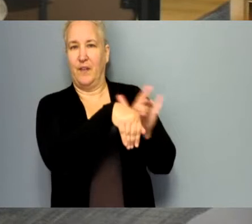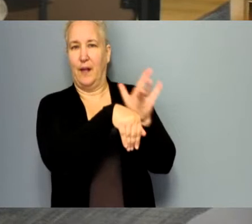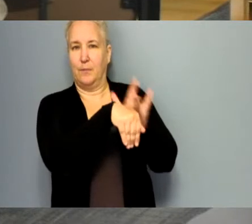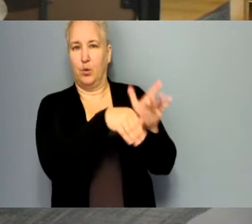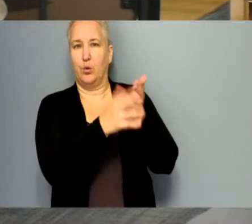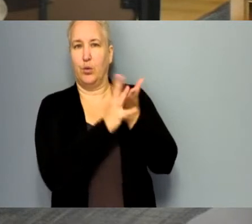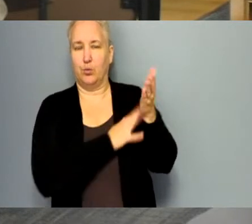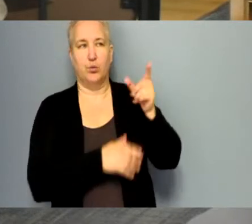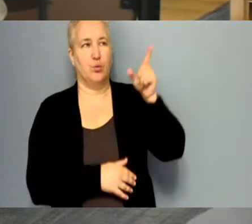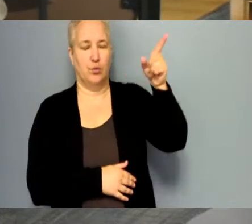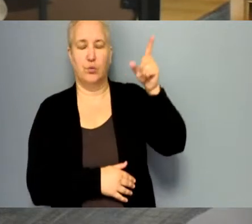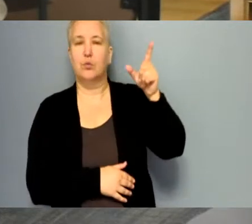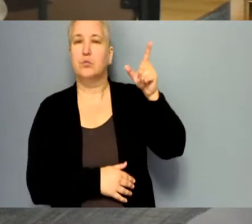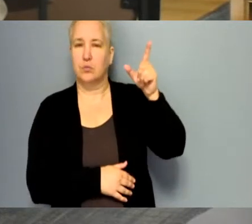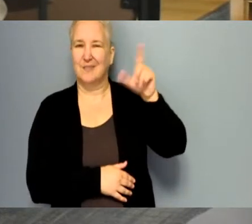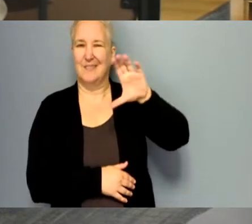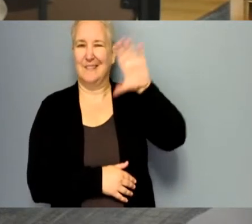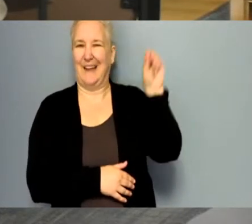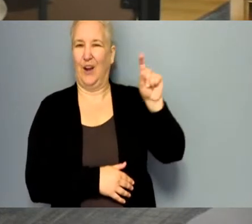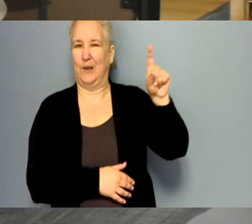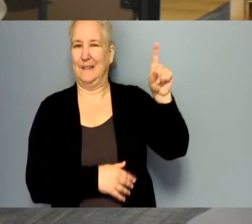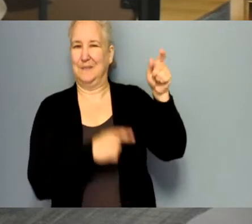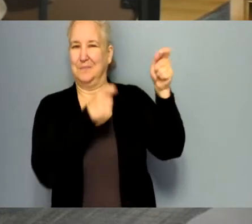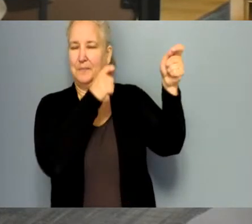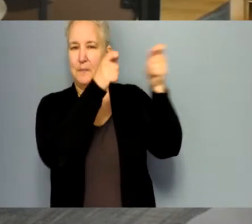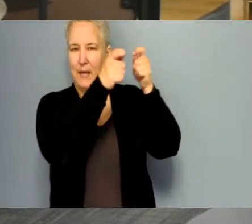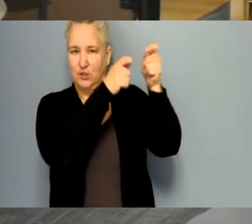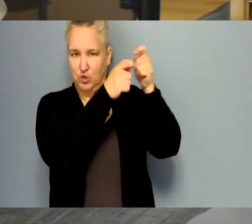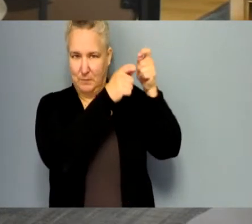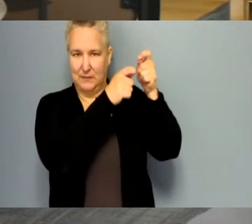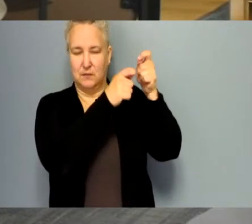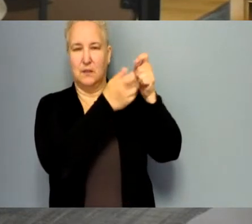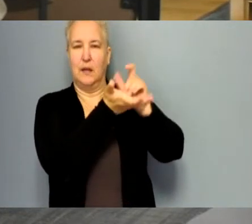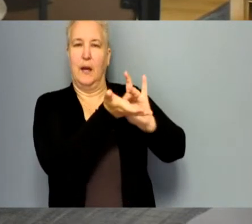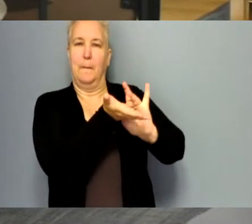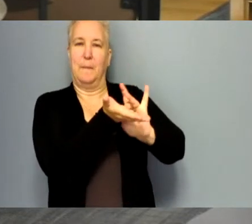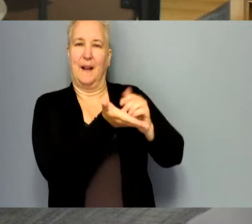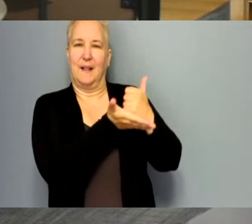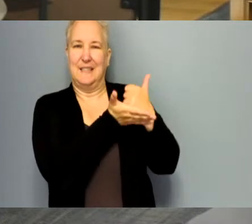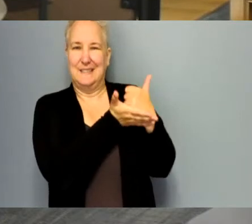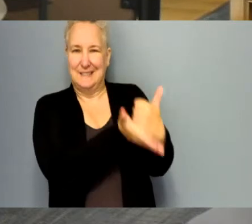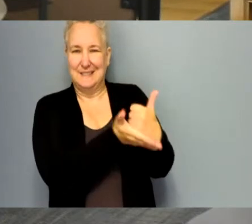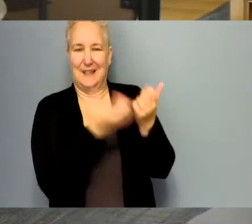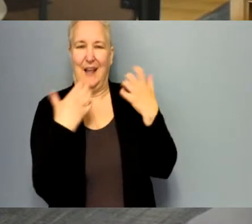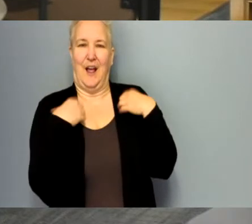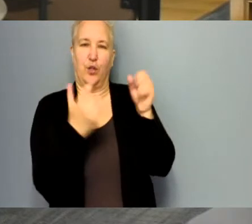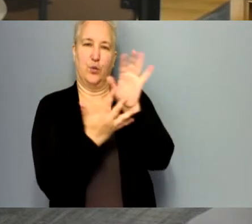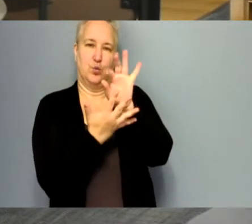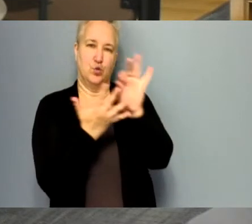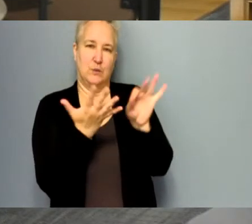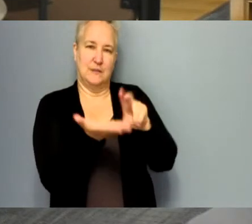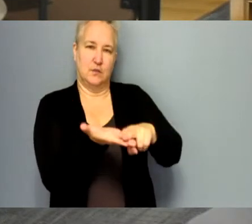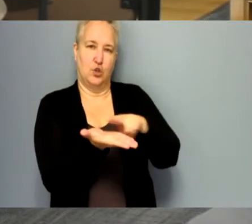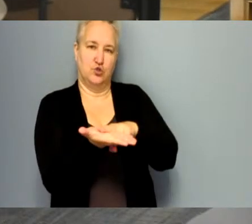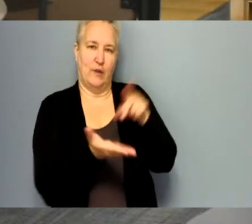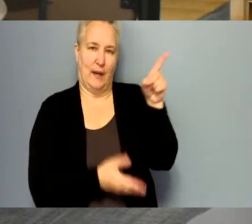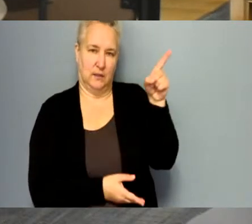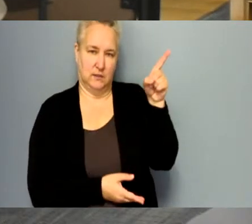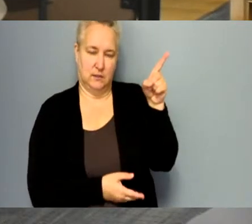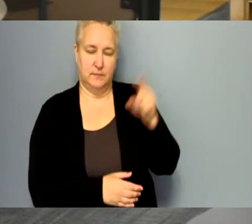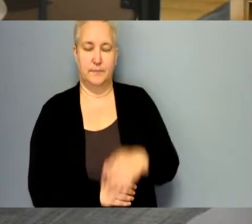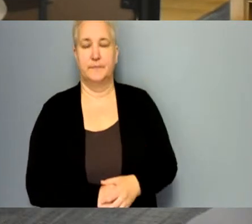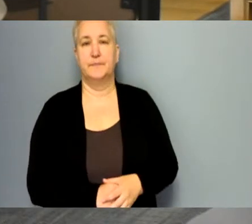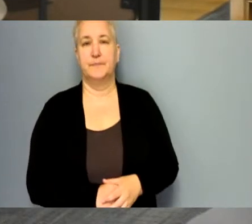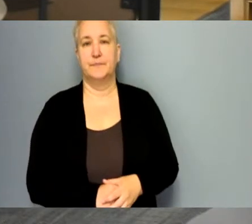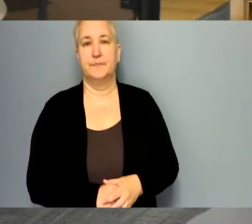through the county's management of the Medical Assistance Health Choices contract. If